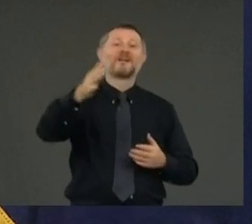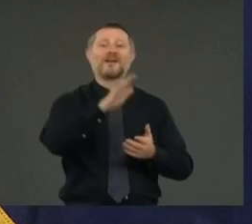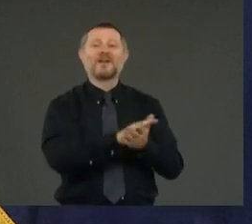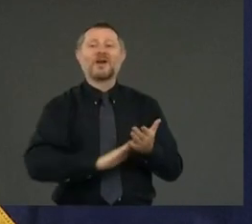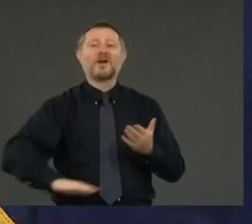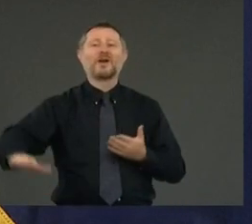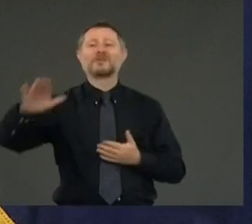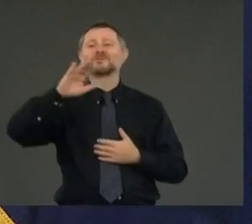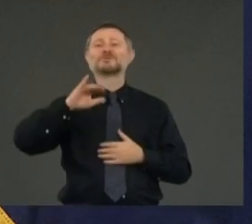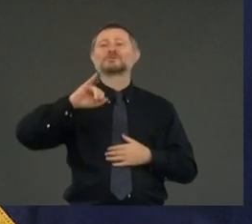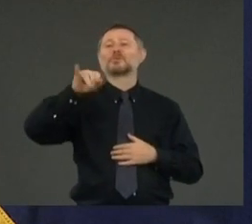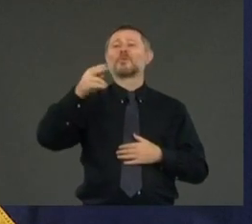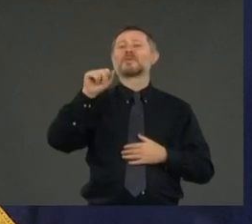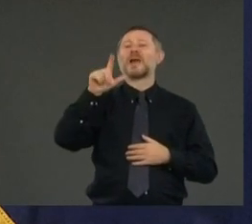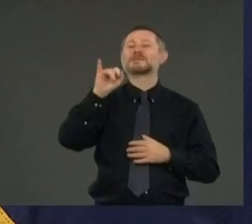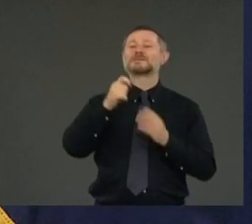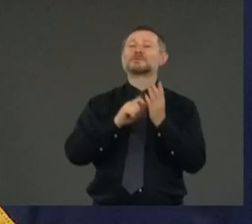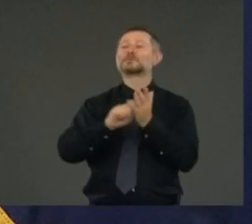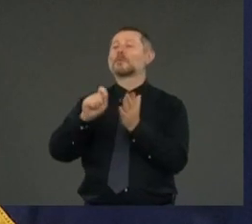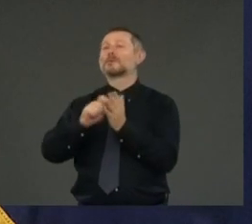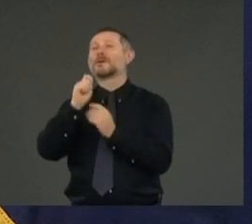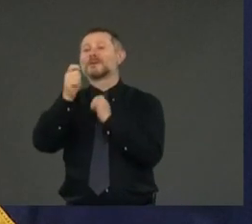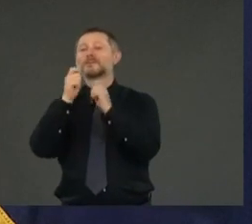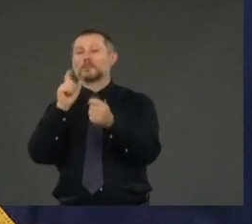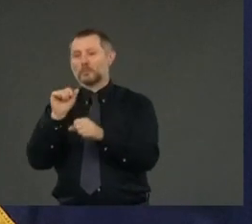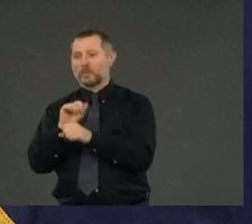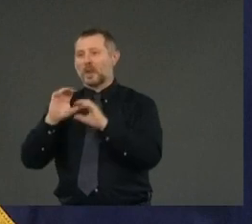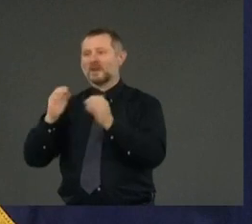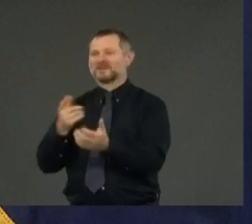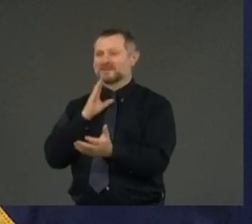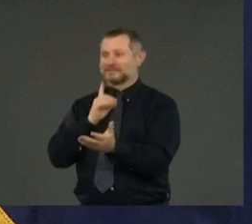It was the most complicated, most stressful,